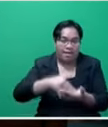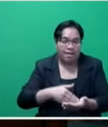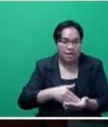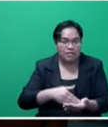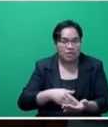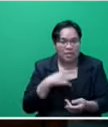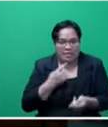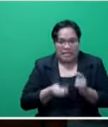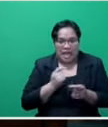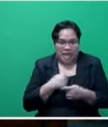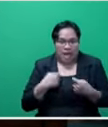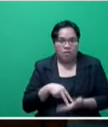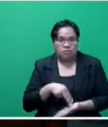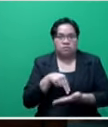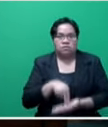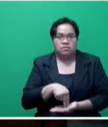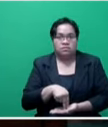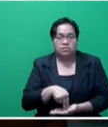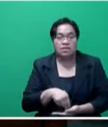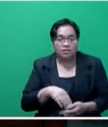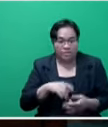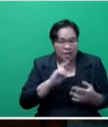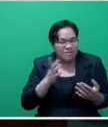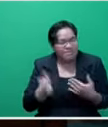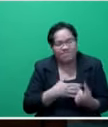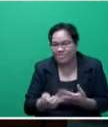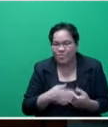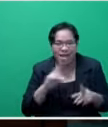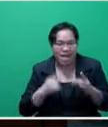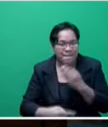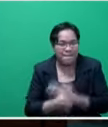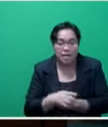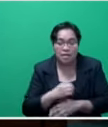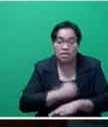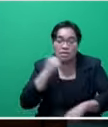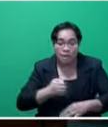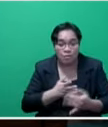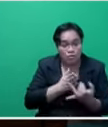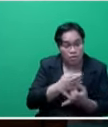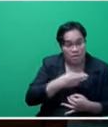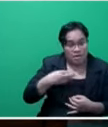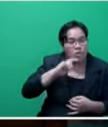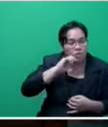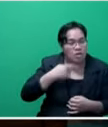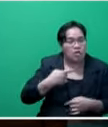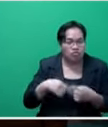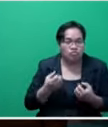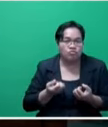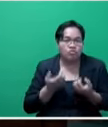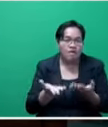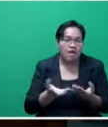test our resolve. But come what may, the government through the ministry will continue to provide